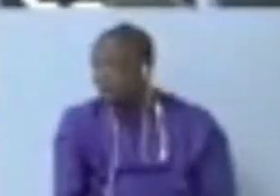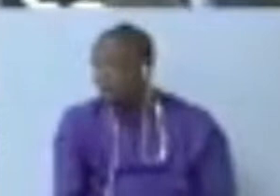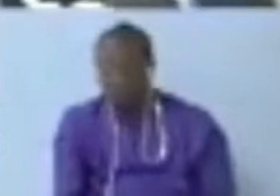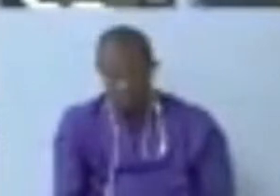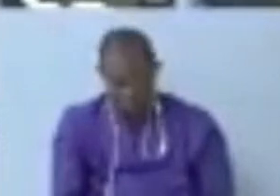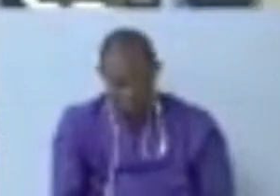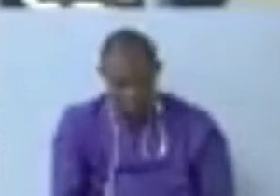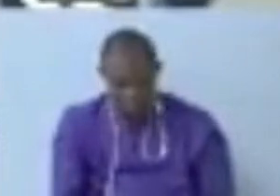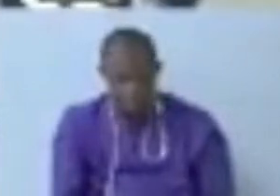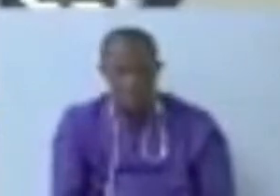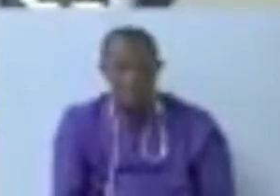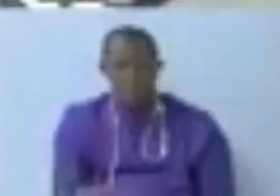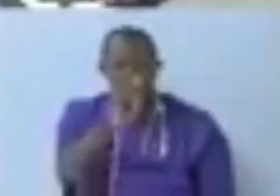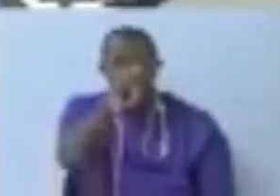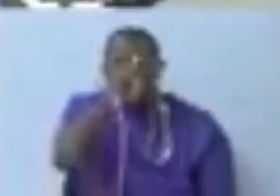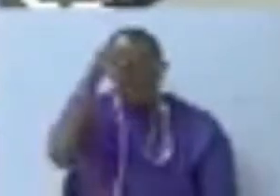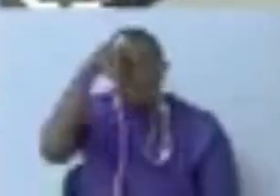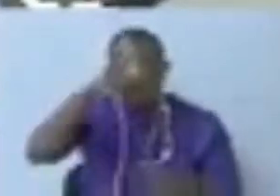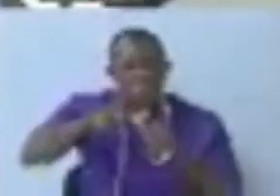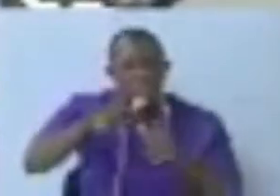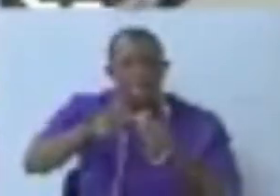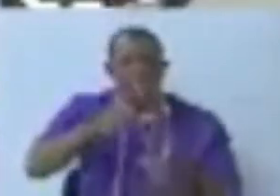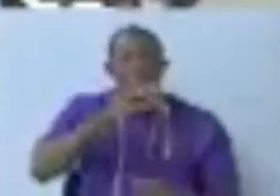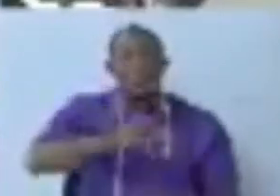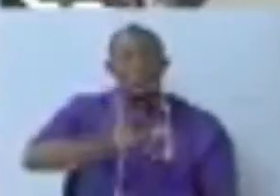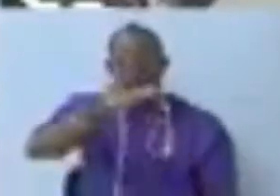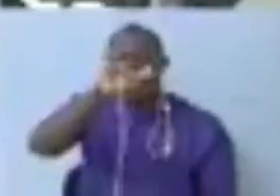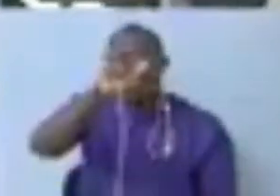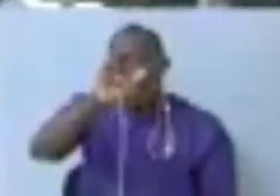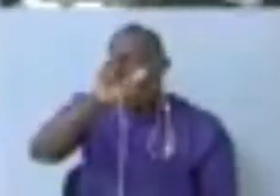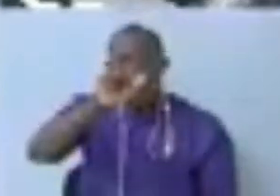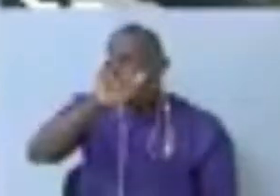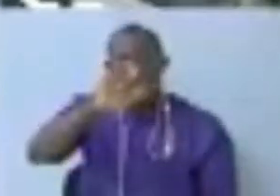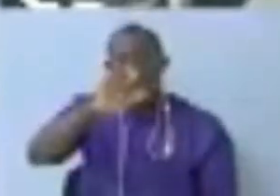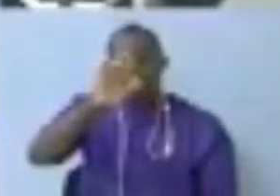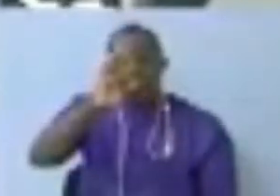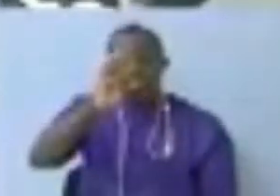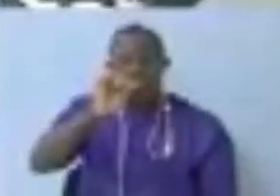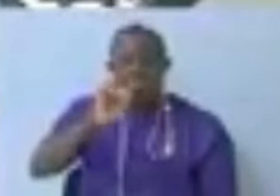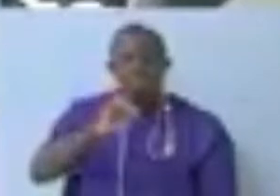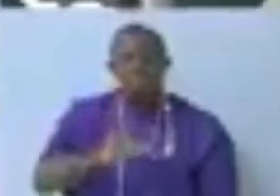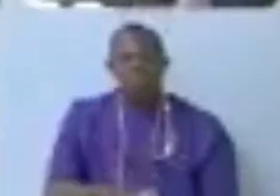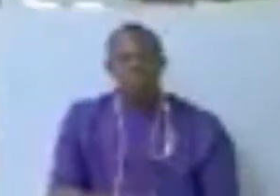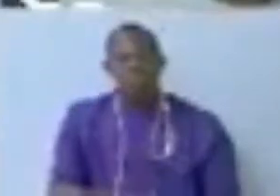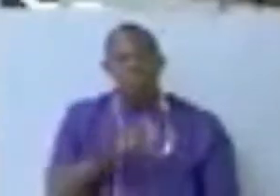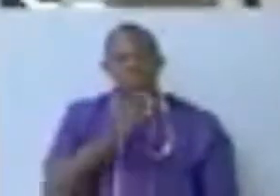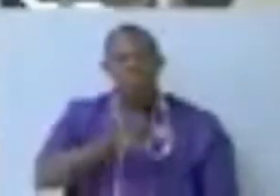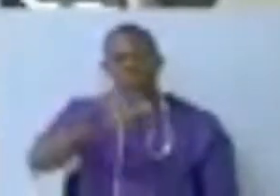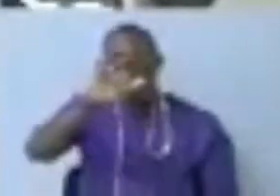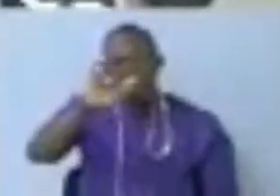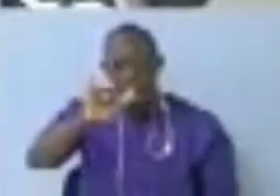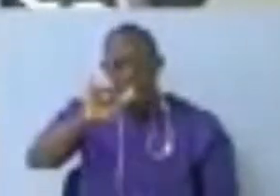do you remember Mr. Yabo? Mr. Yabo Kandaba. Mr.